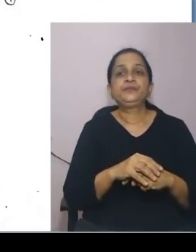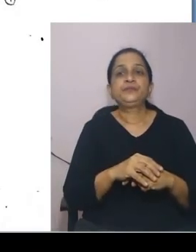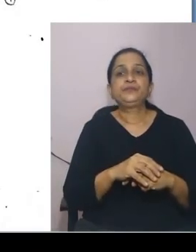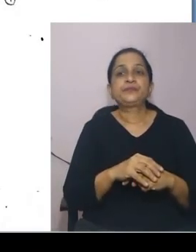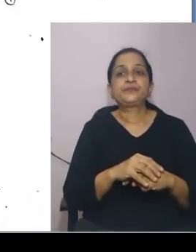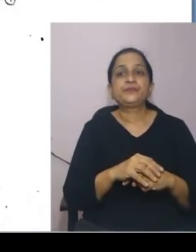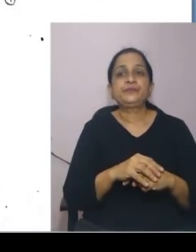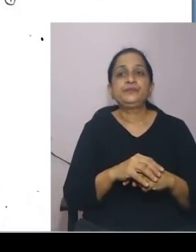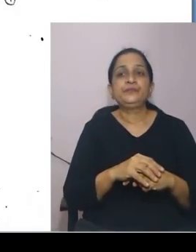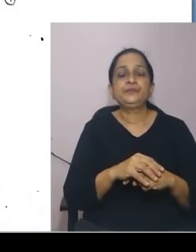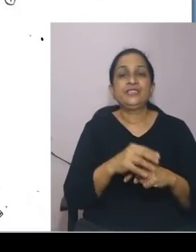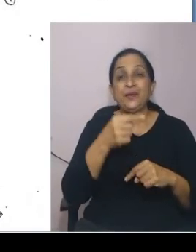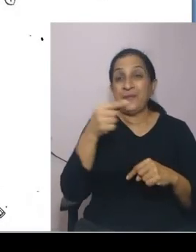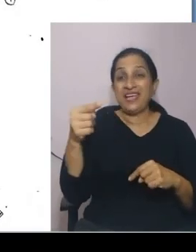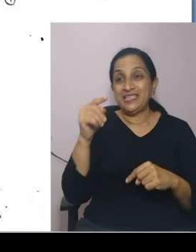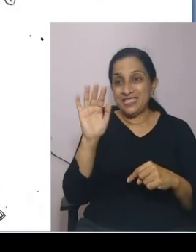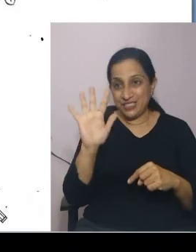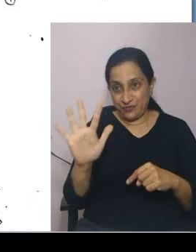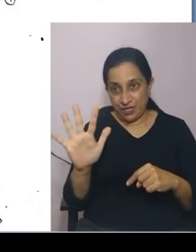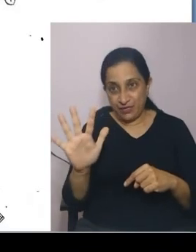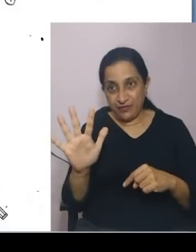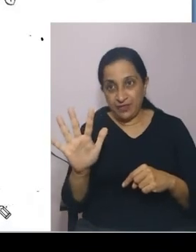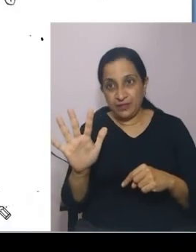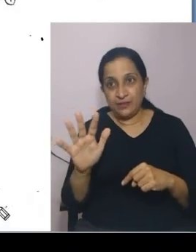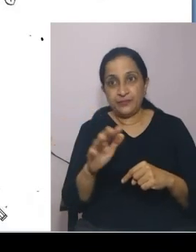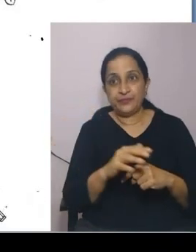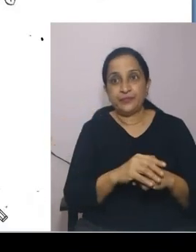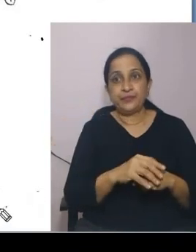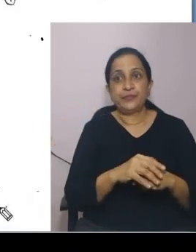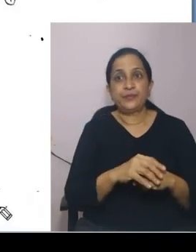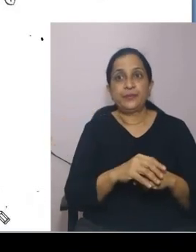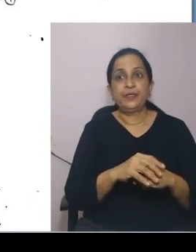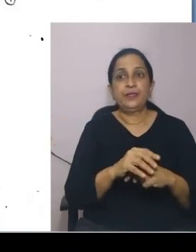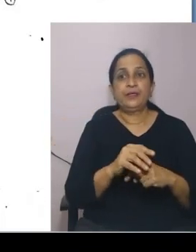Okay, minus 5